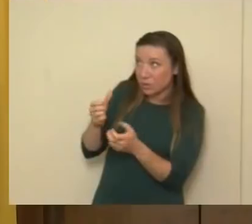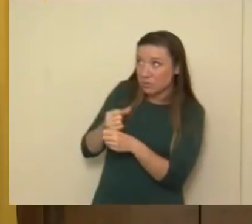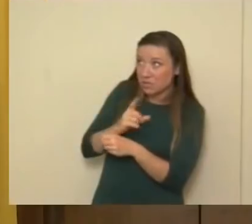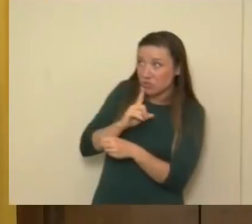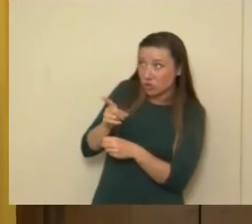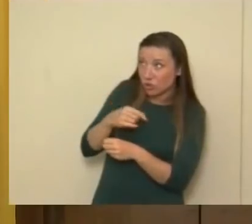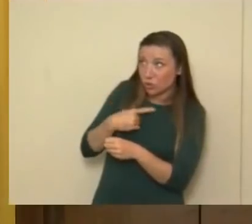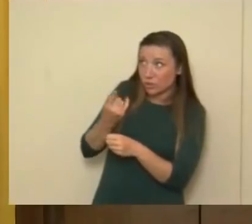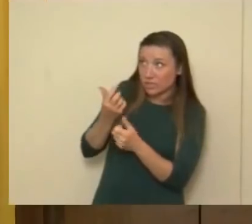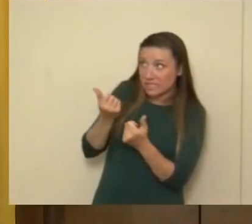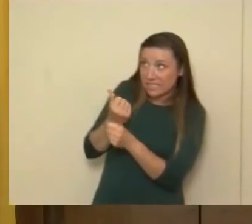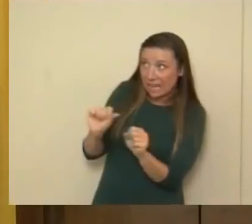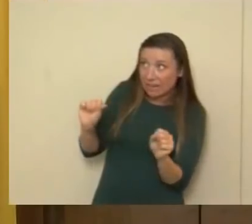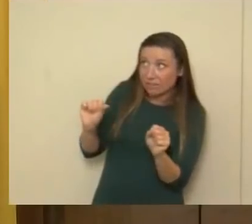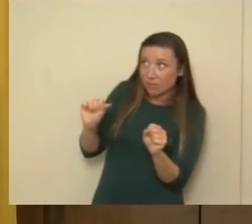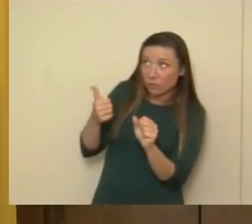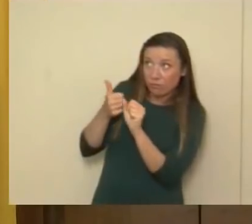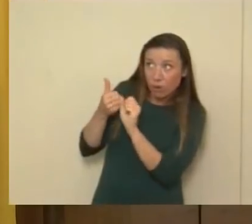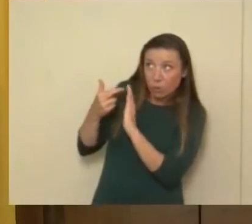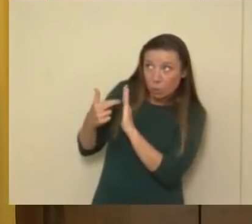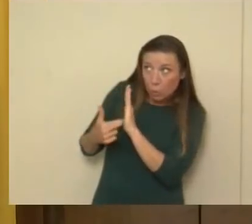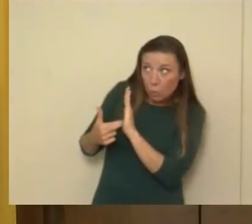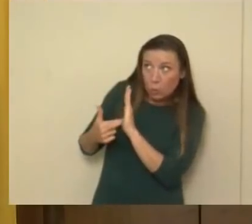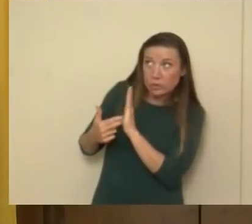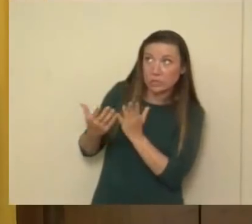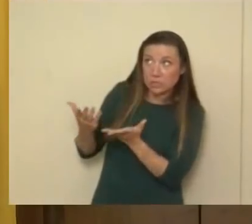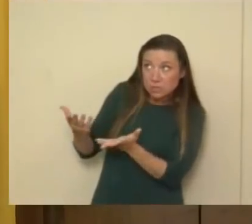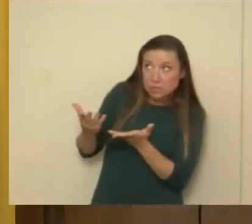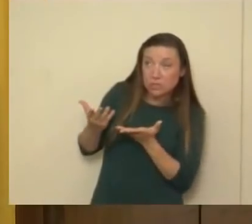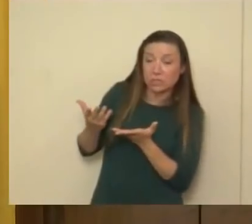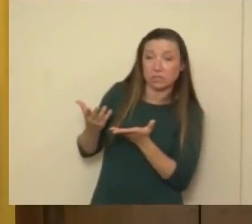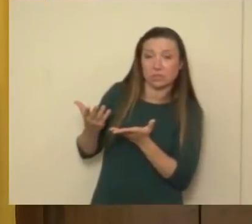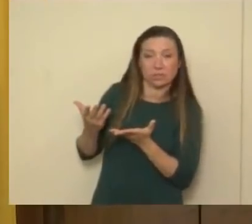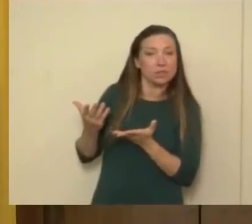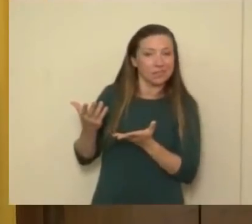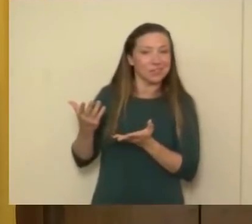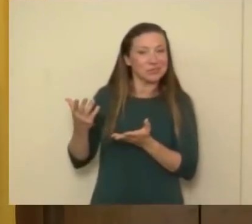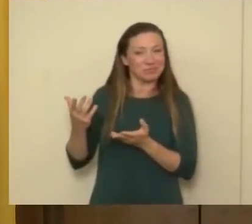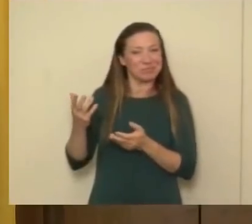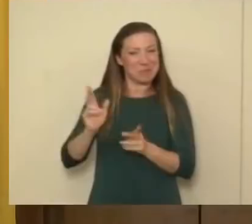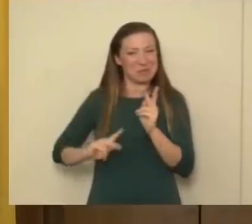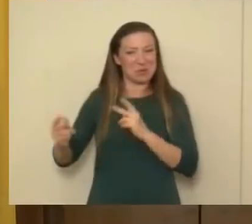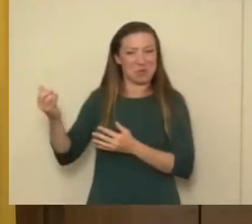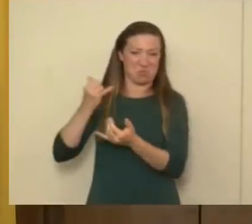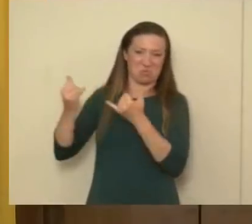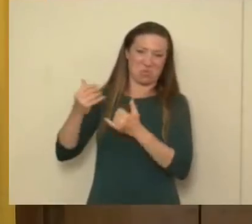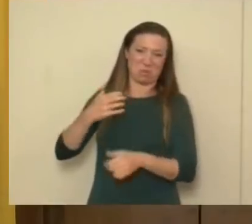COVID-safe practices, that they're adhering to them, because we got some complaints that they were not.